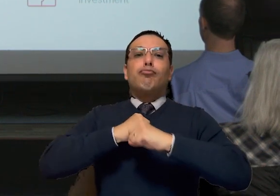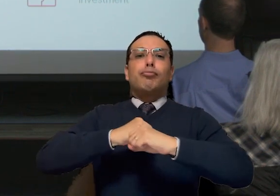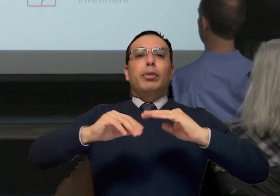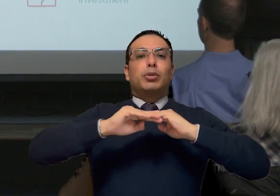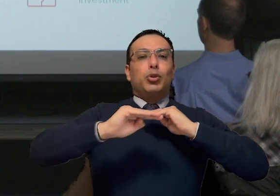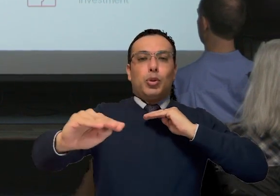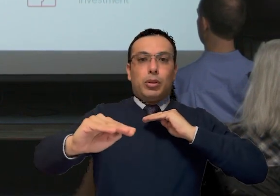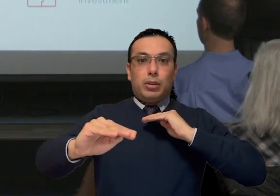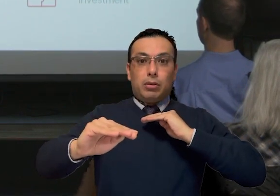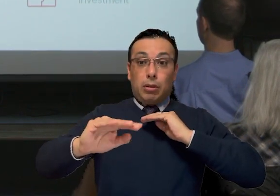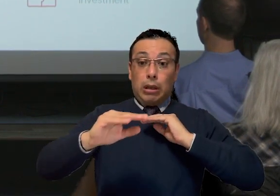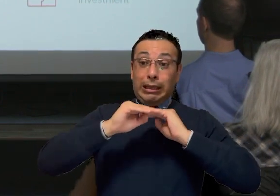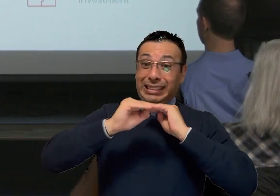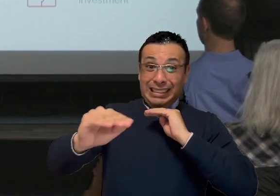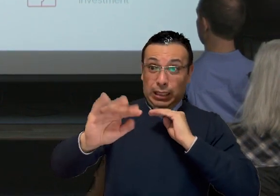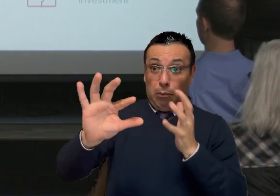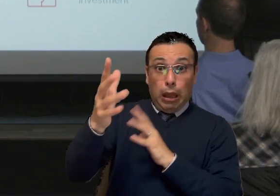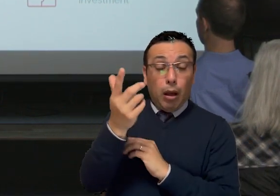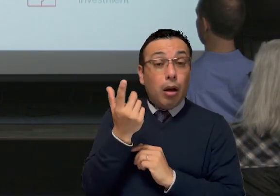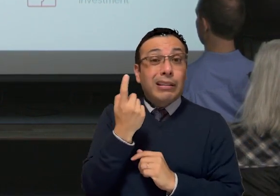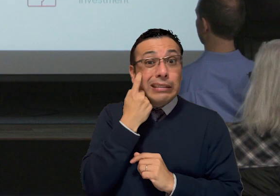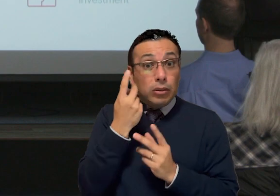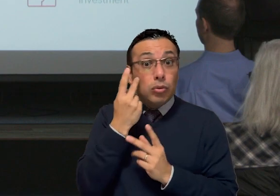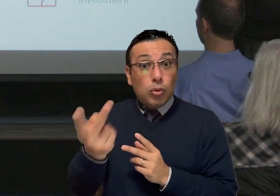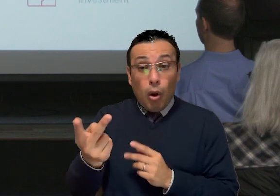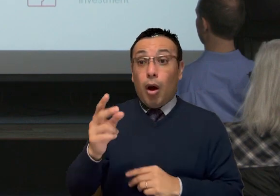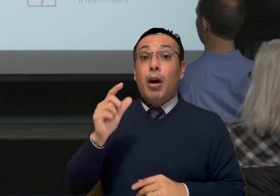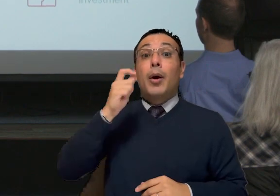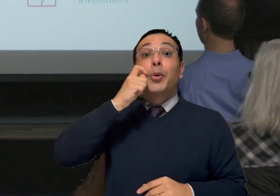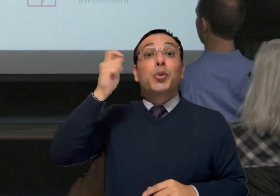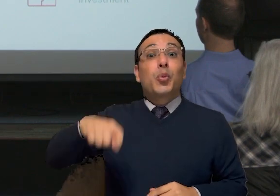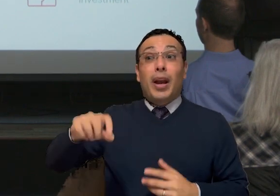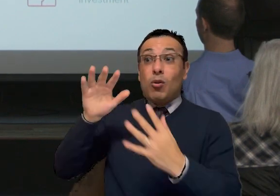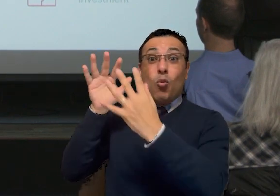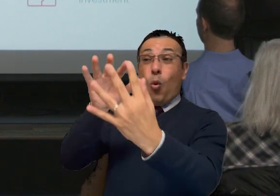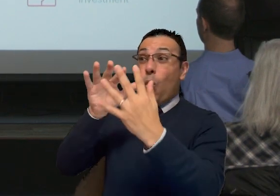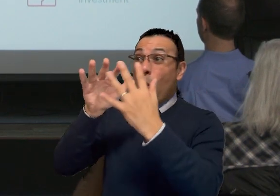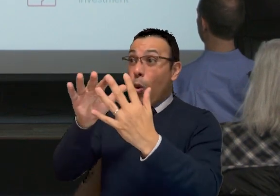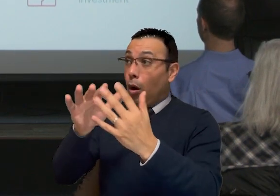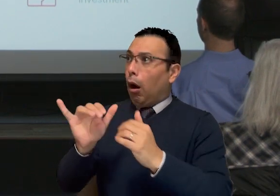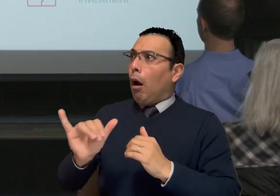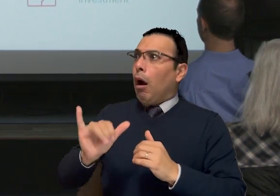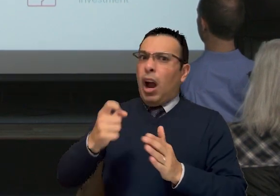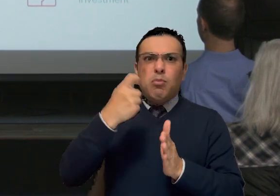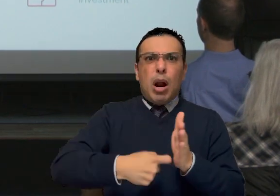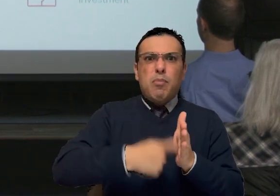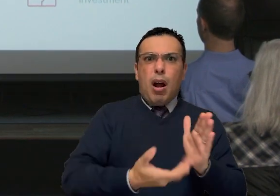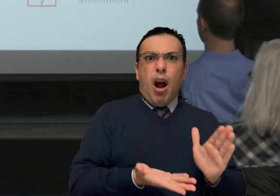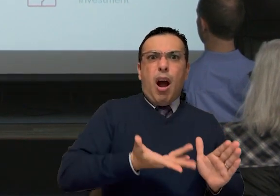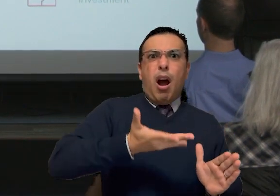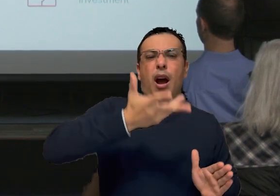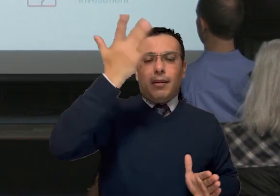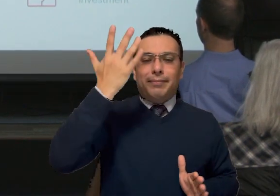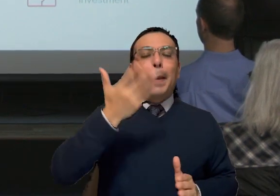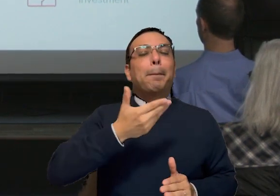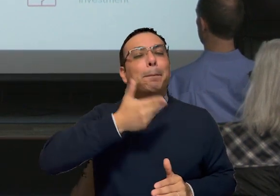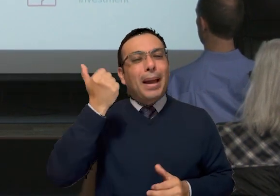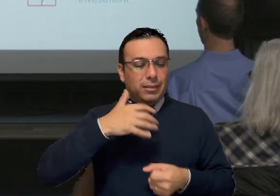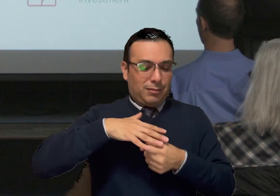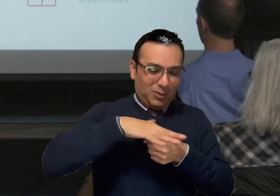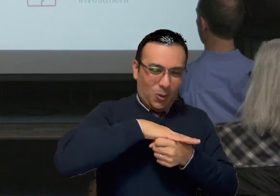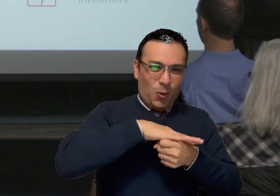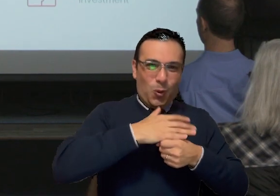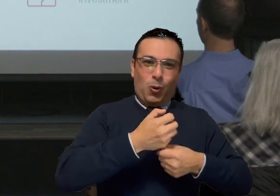risk earlier this year from the volatility of the war in Ukraine and what it did to energy prices. Local production of electricity can help